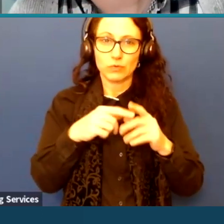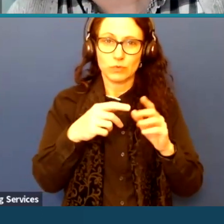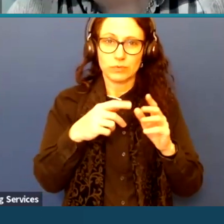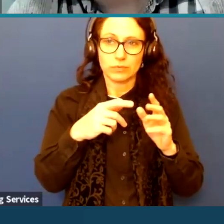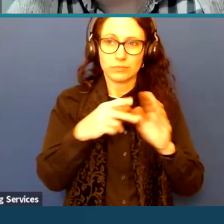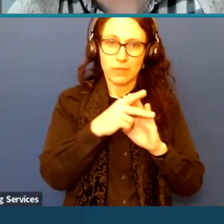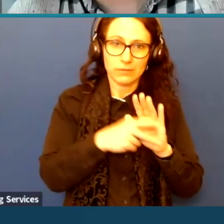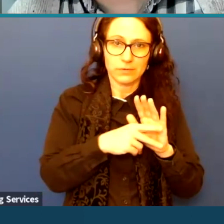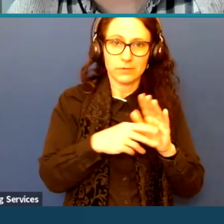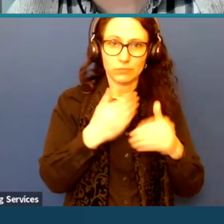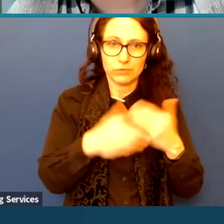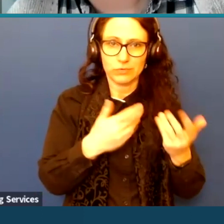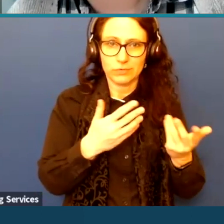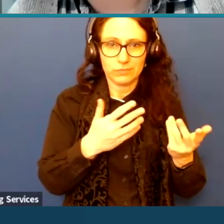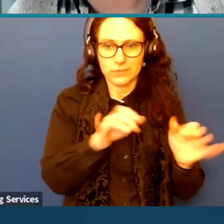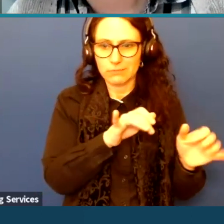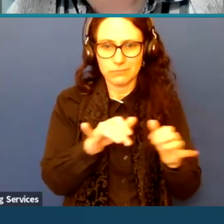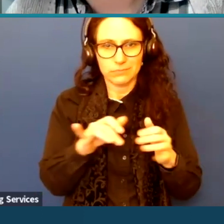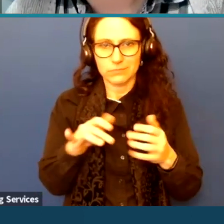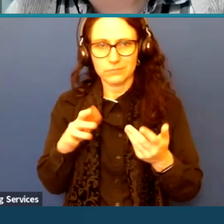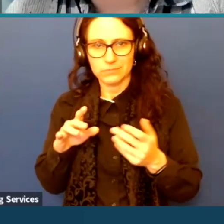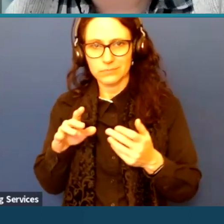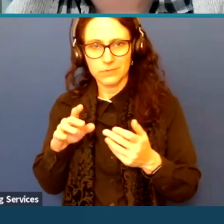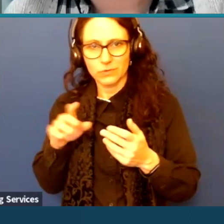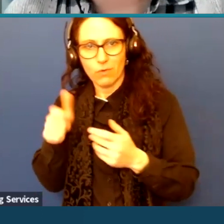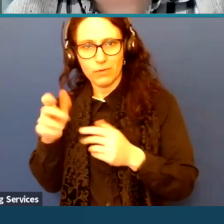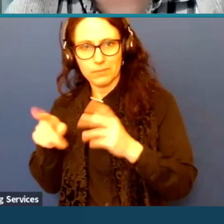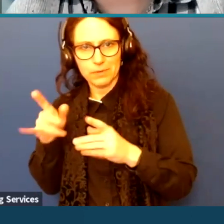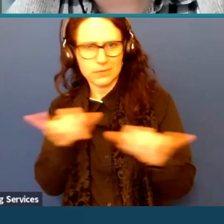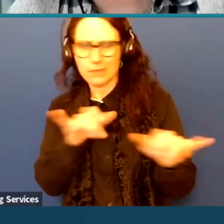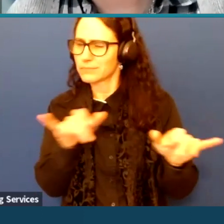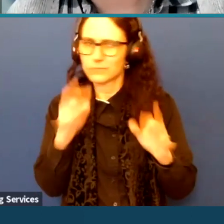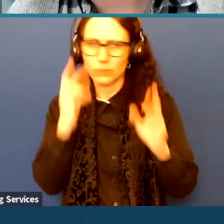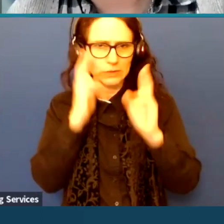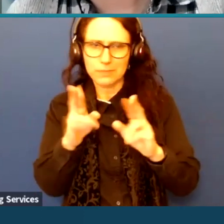disabilities, and showing courtesy and customer service and respect.